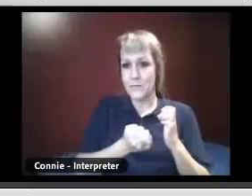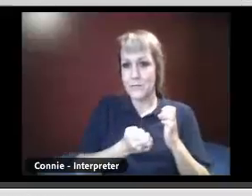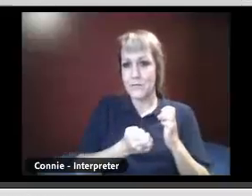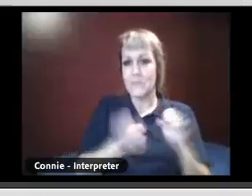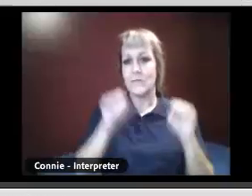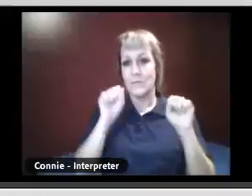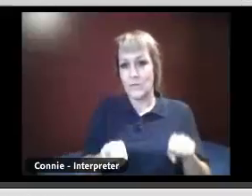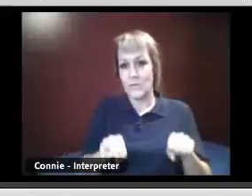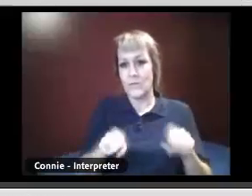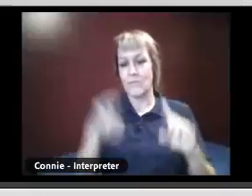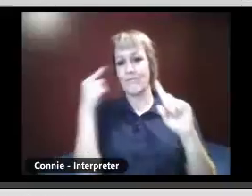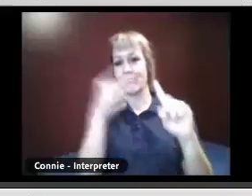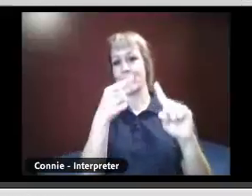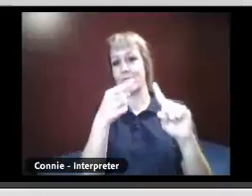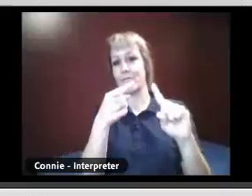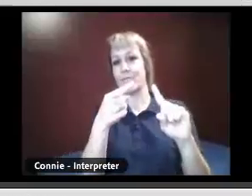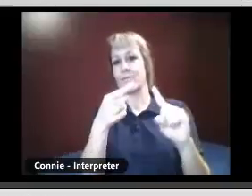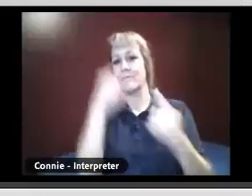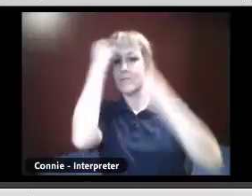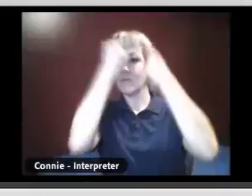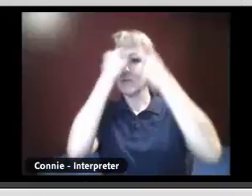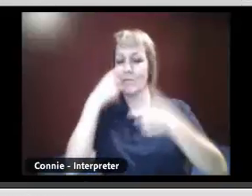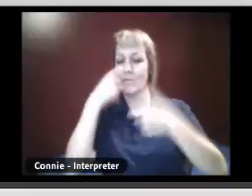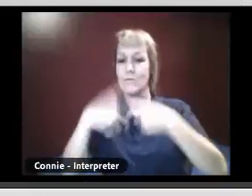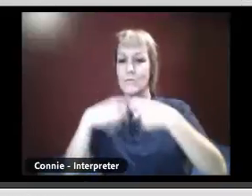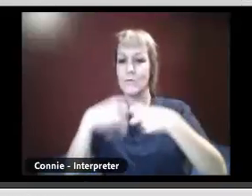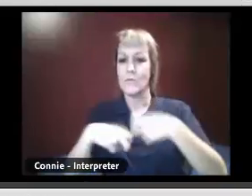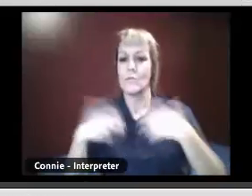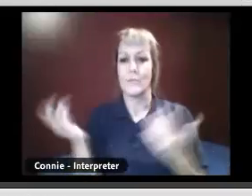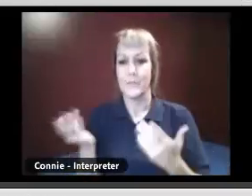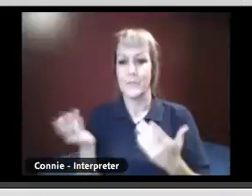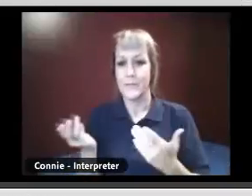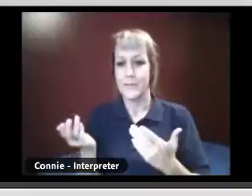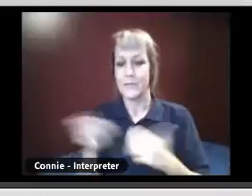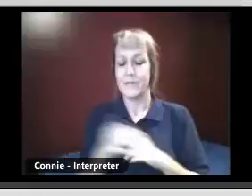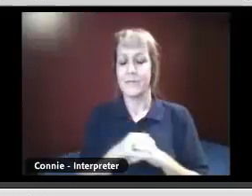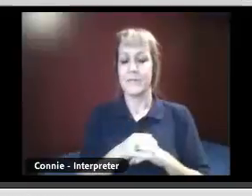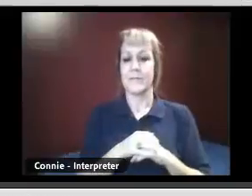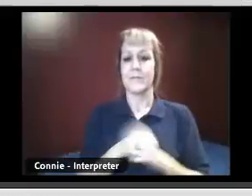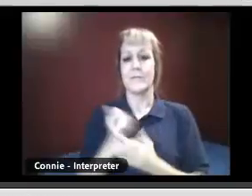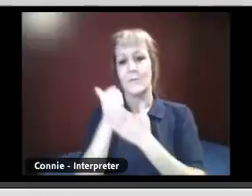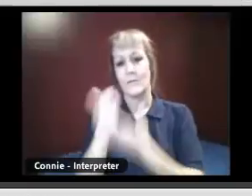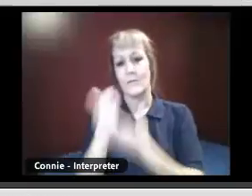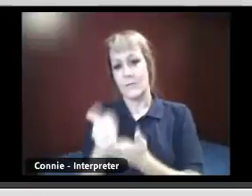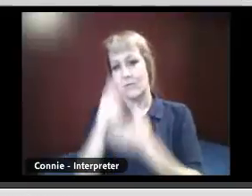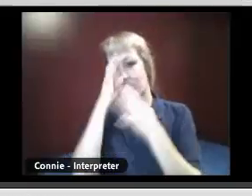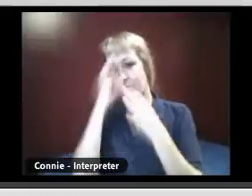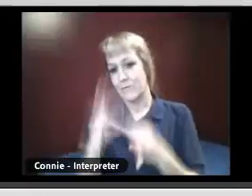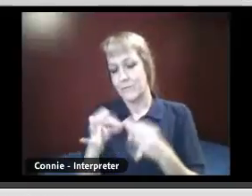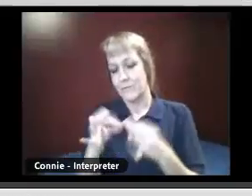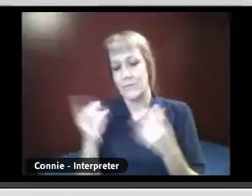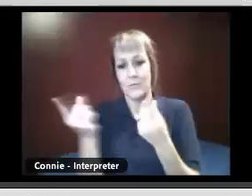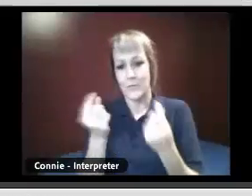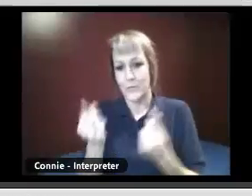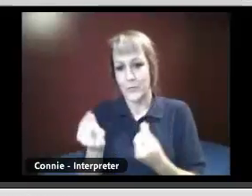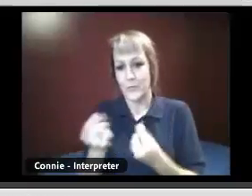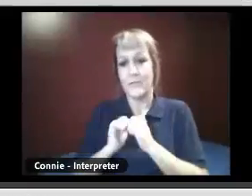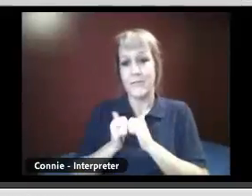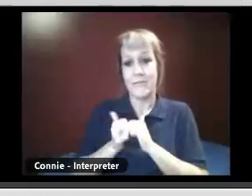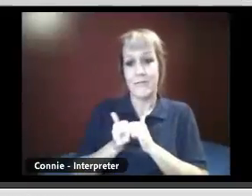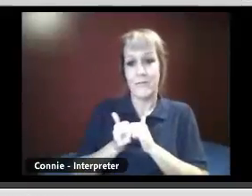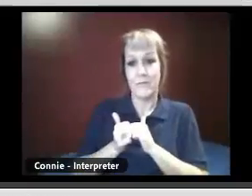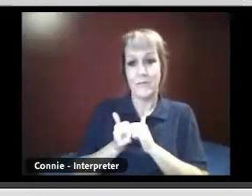to the logic piece to define the issue that's going to help you determine the approach, here's the how,